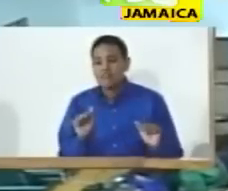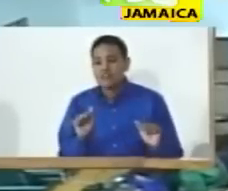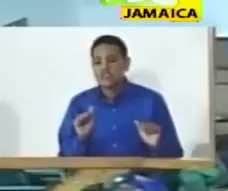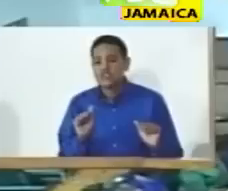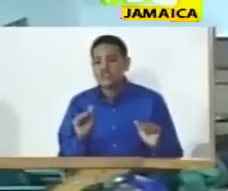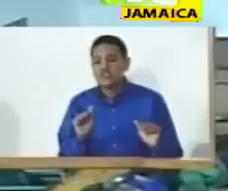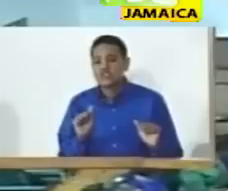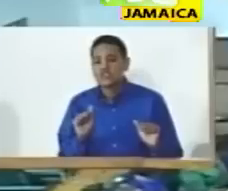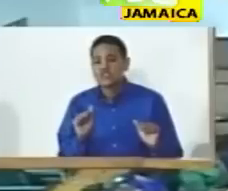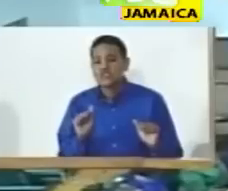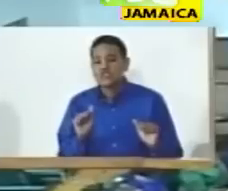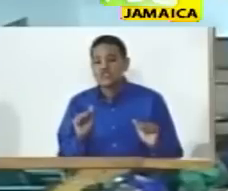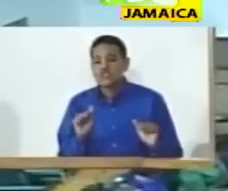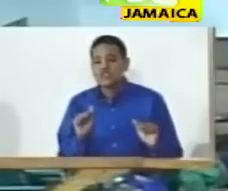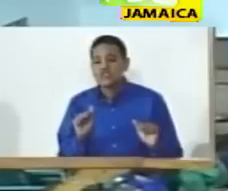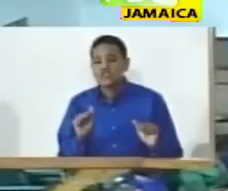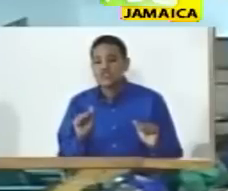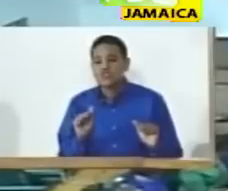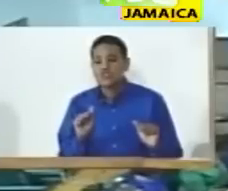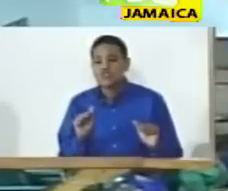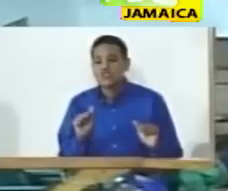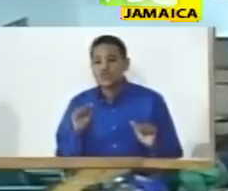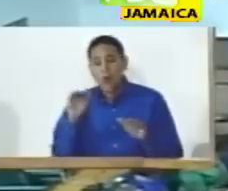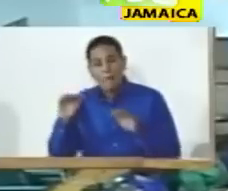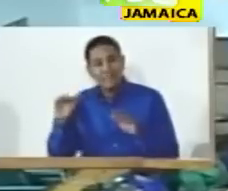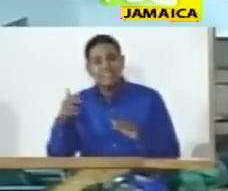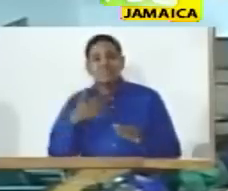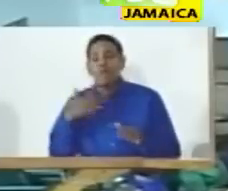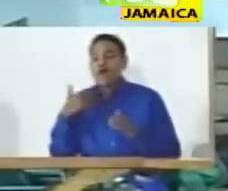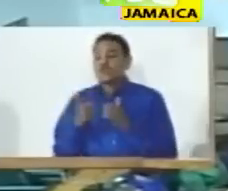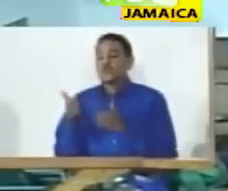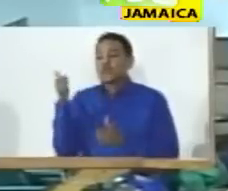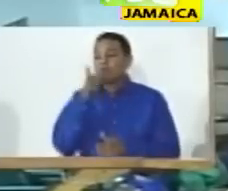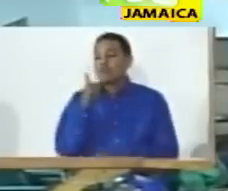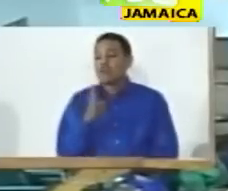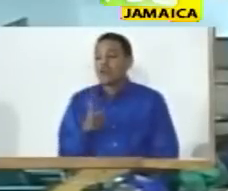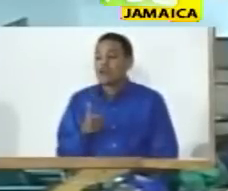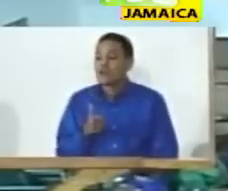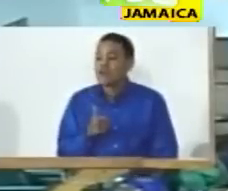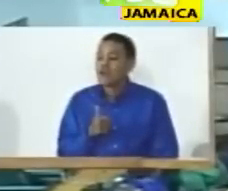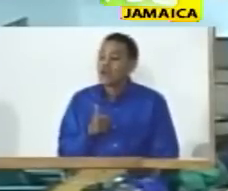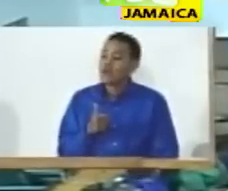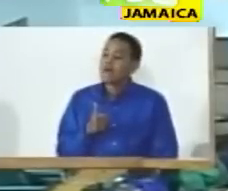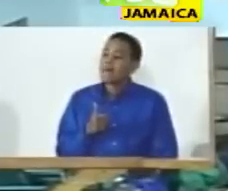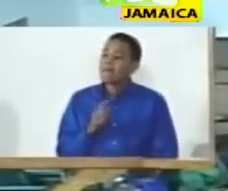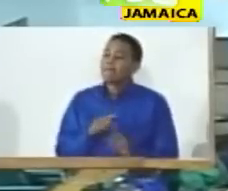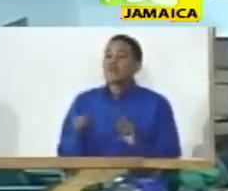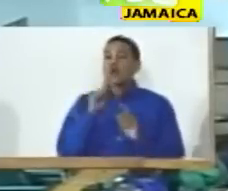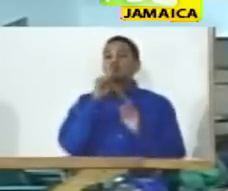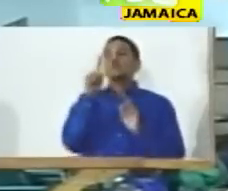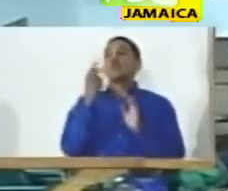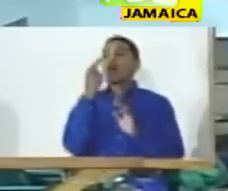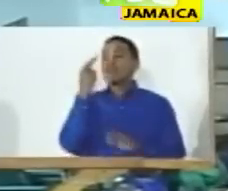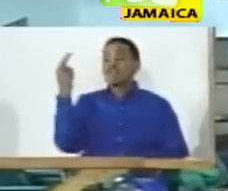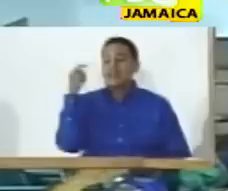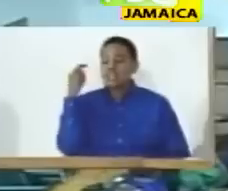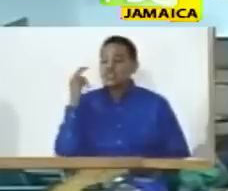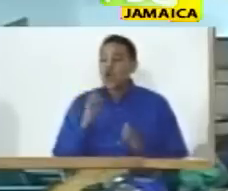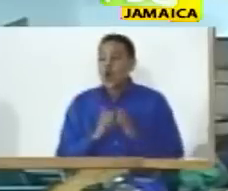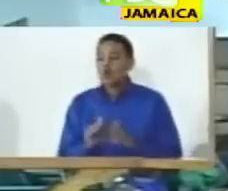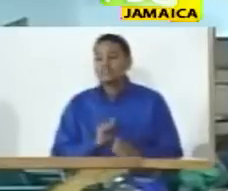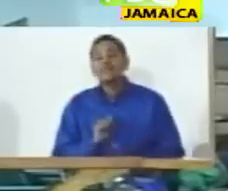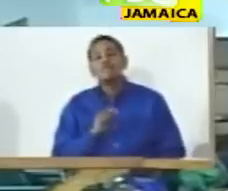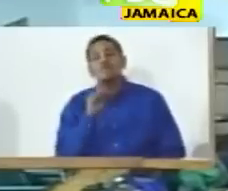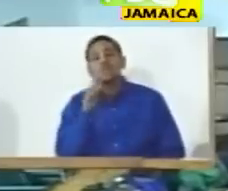to appease my superior, but are truly a reflection of how I